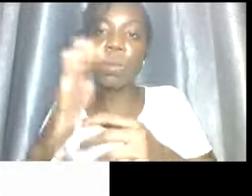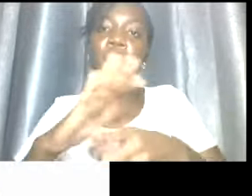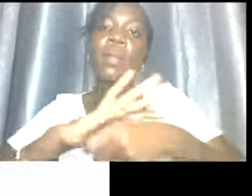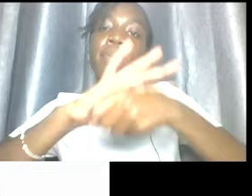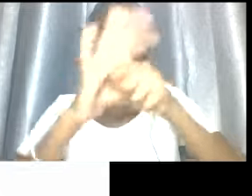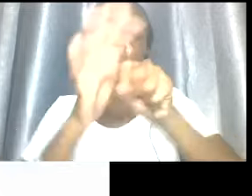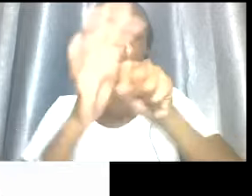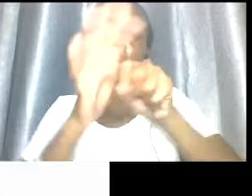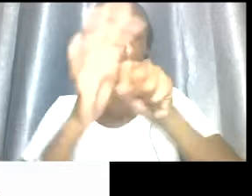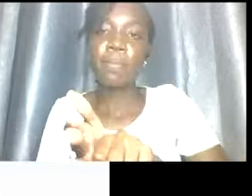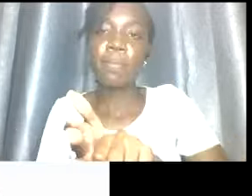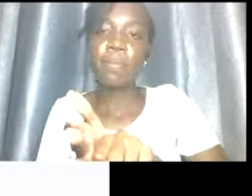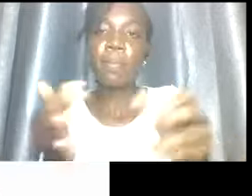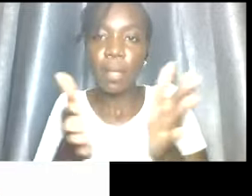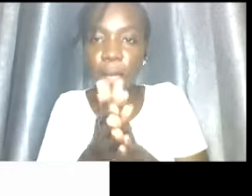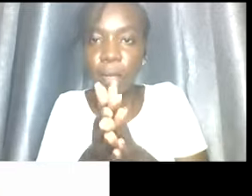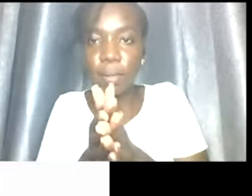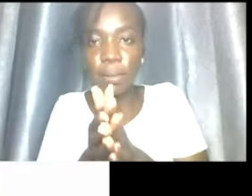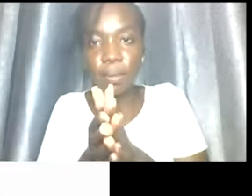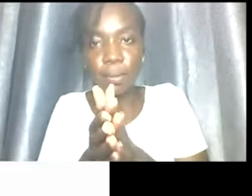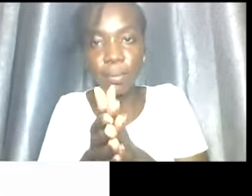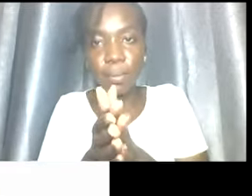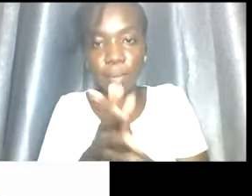So now what you have are